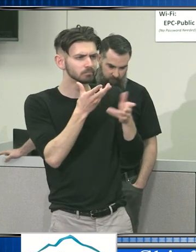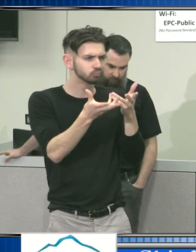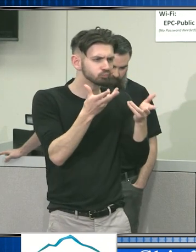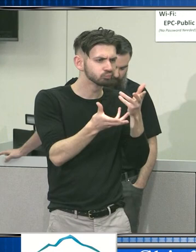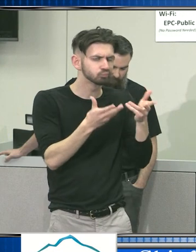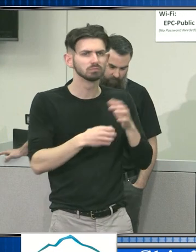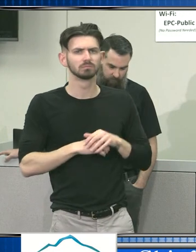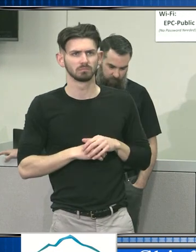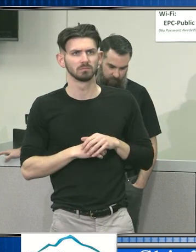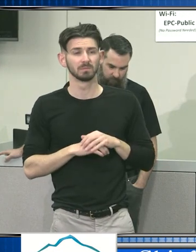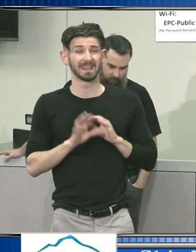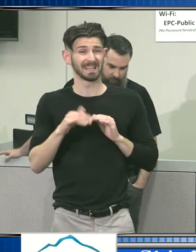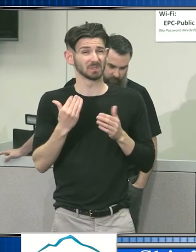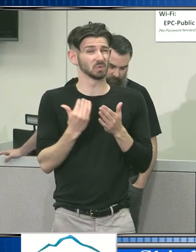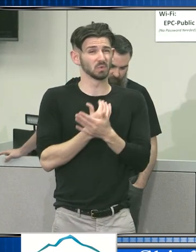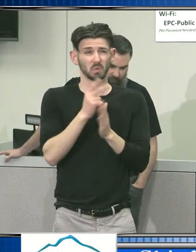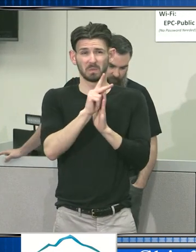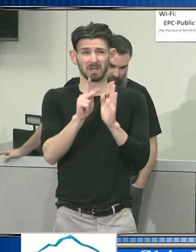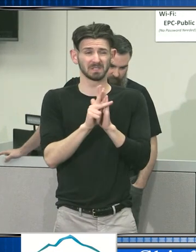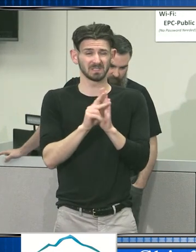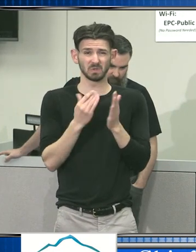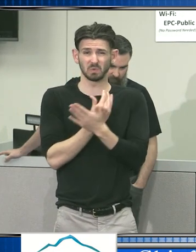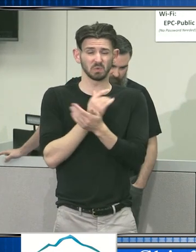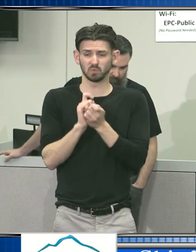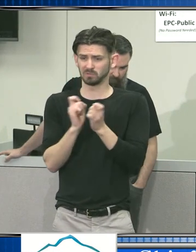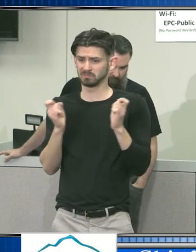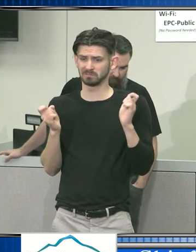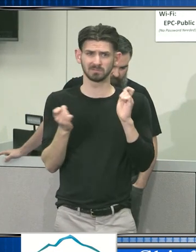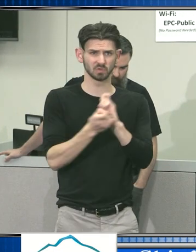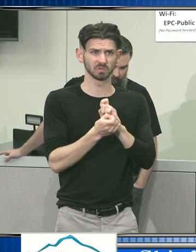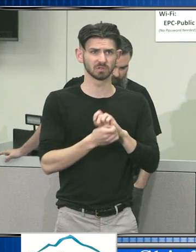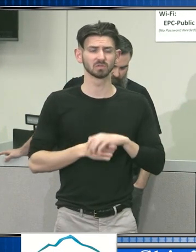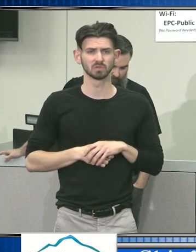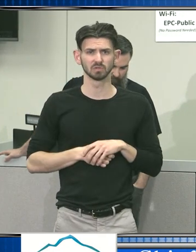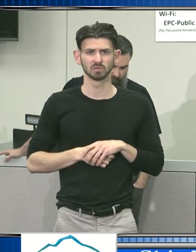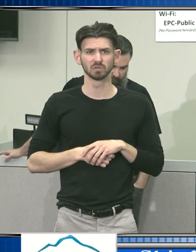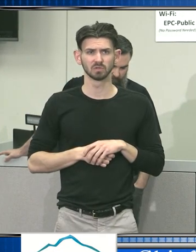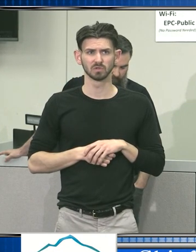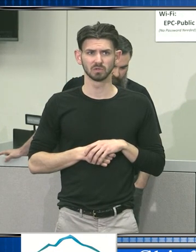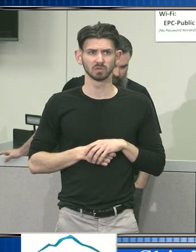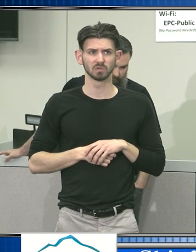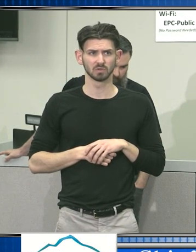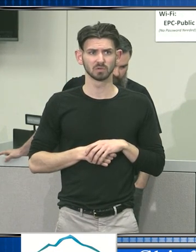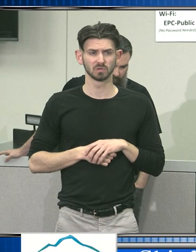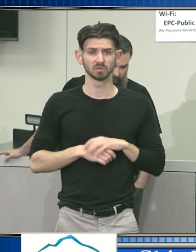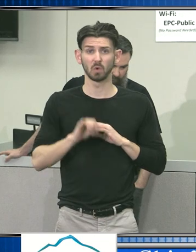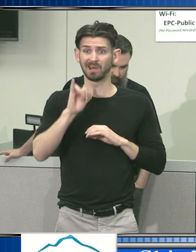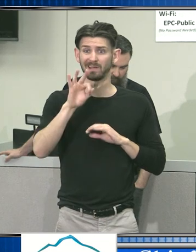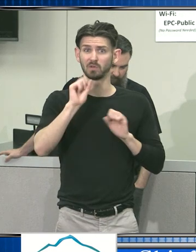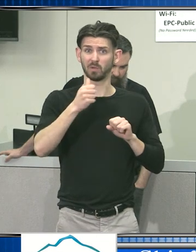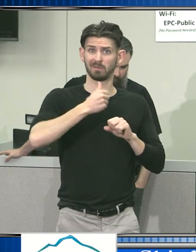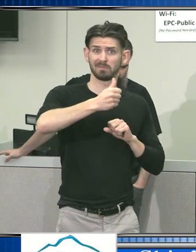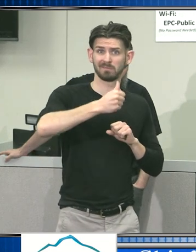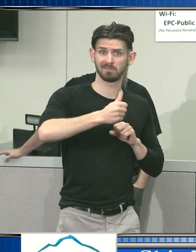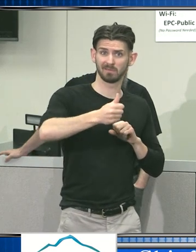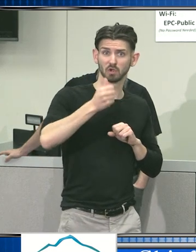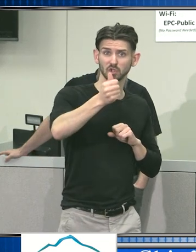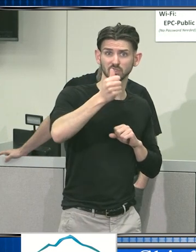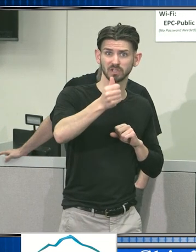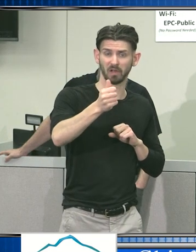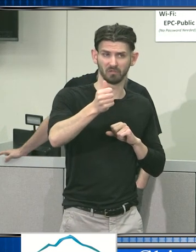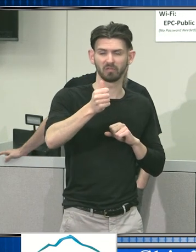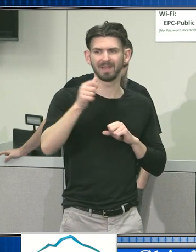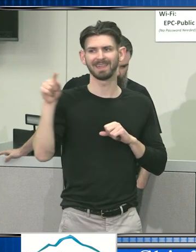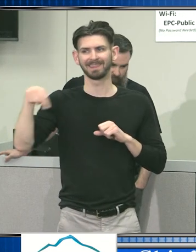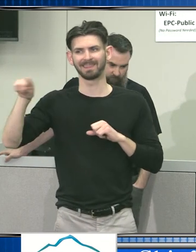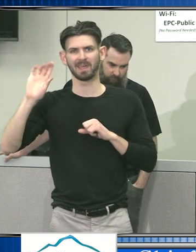something that is new, and we will give the very best explanation that we can to those patients. And then on top of that,